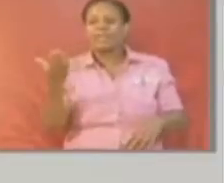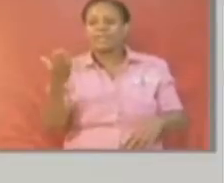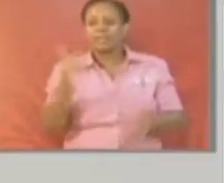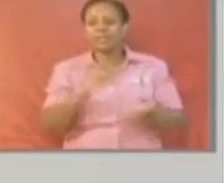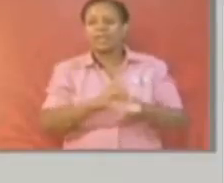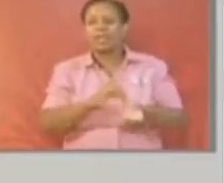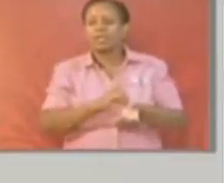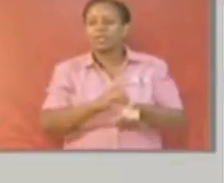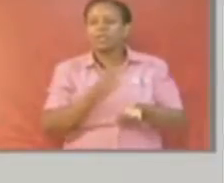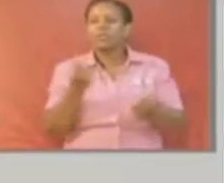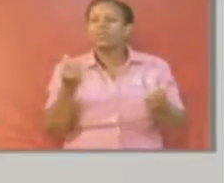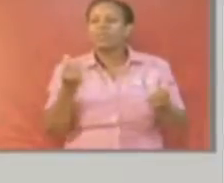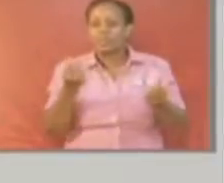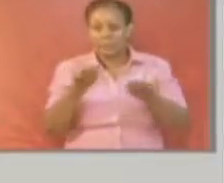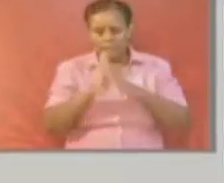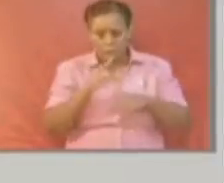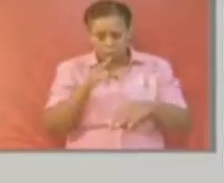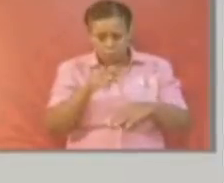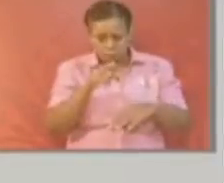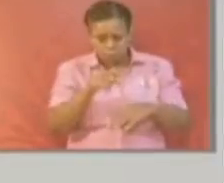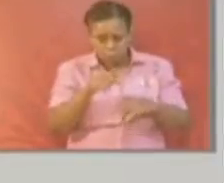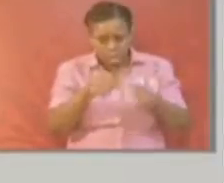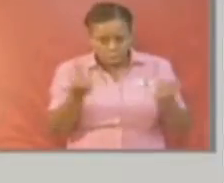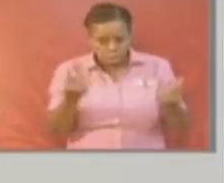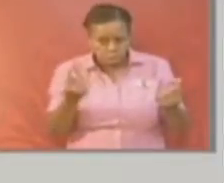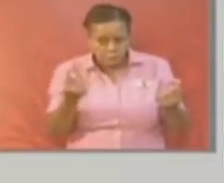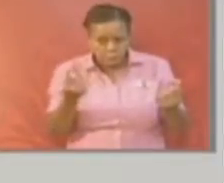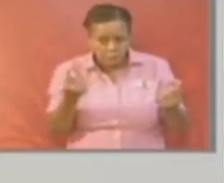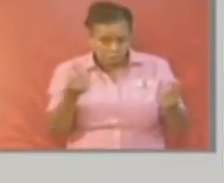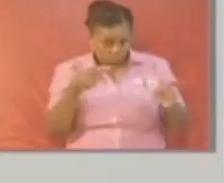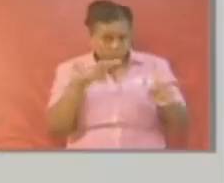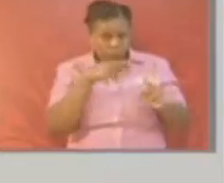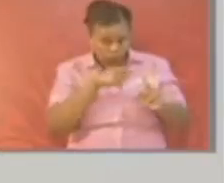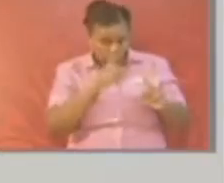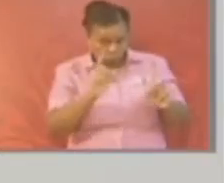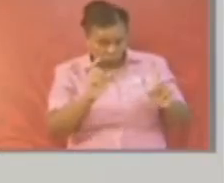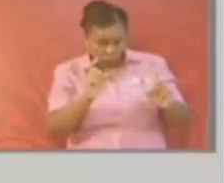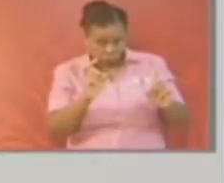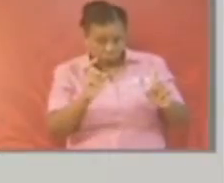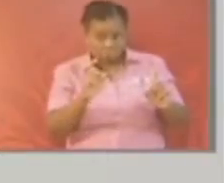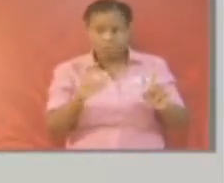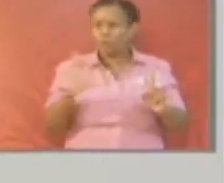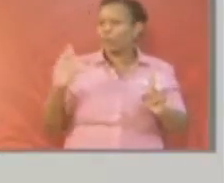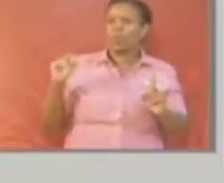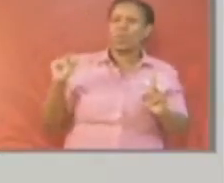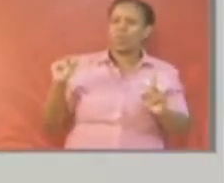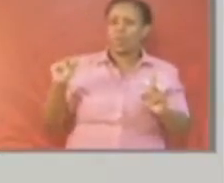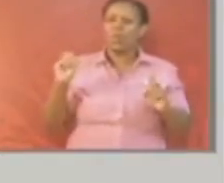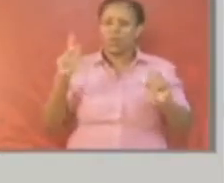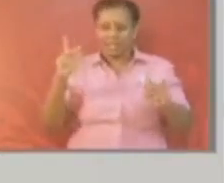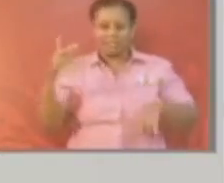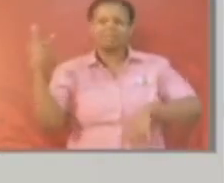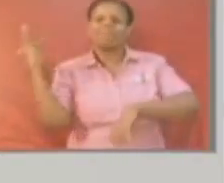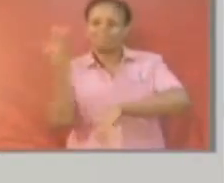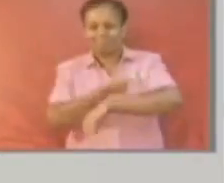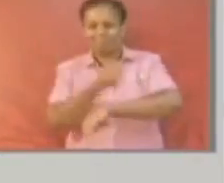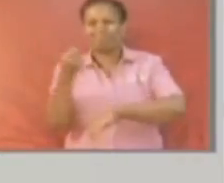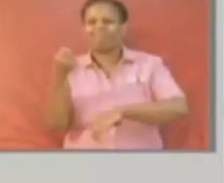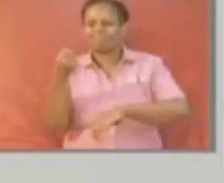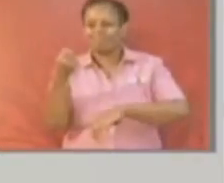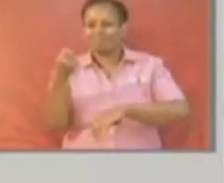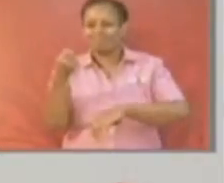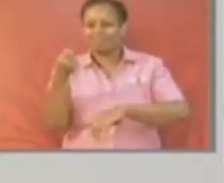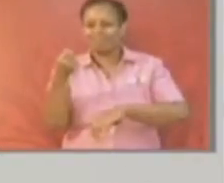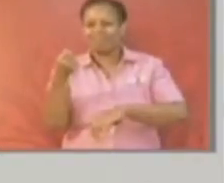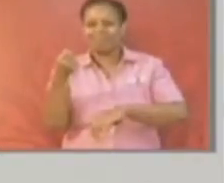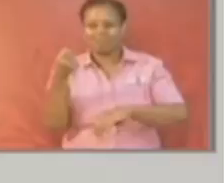2 so far rare side effects in the context that all drugs, penicillin, and I'm